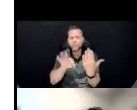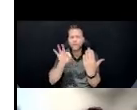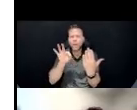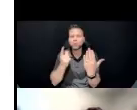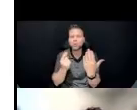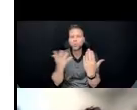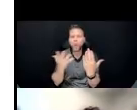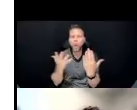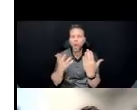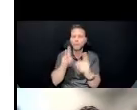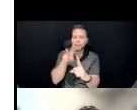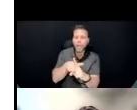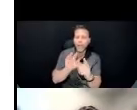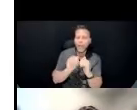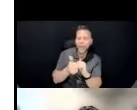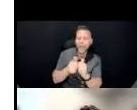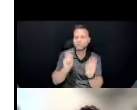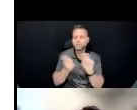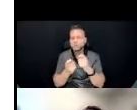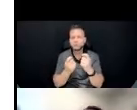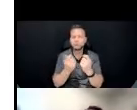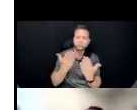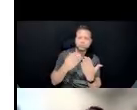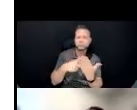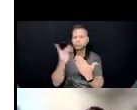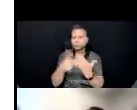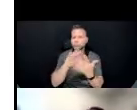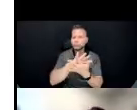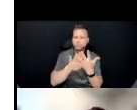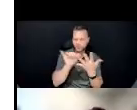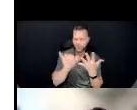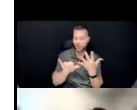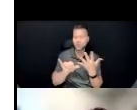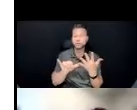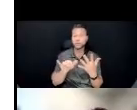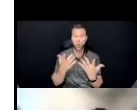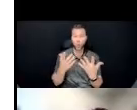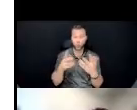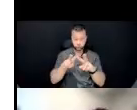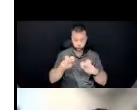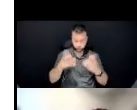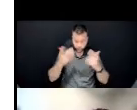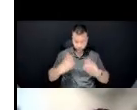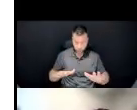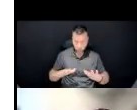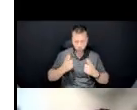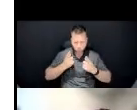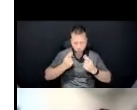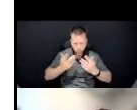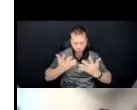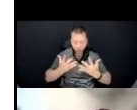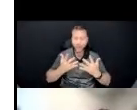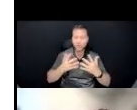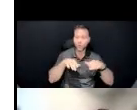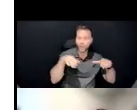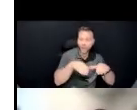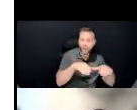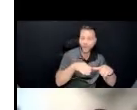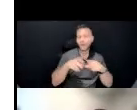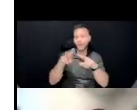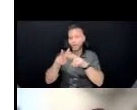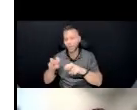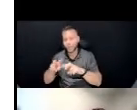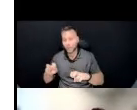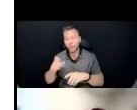prioritize based on those findings, then act, and evaluate. But again, it's